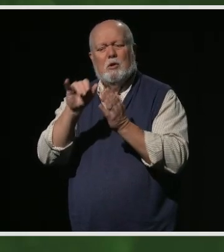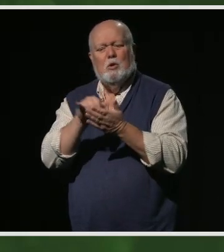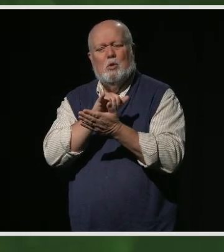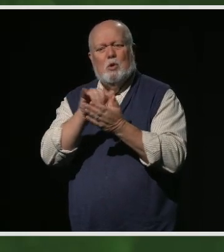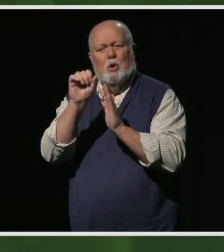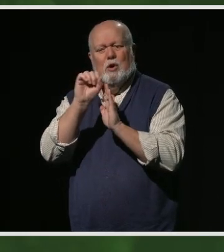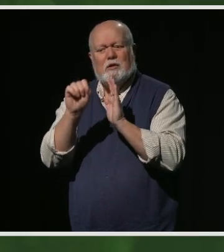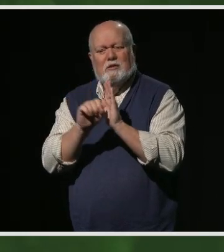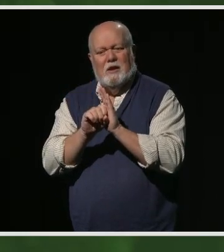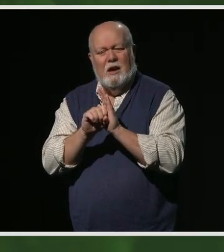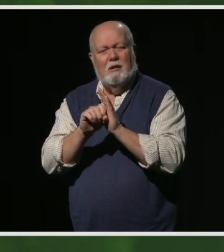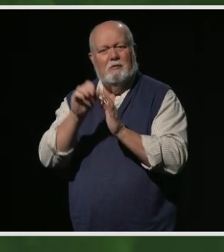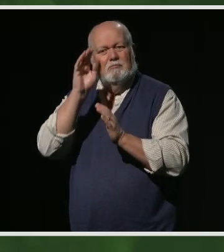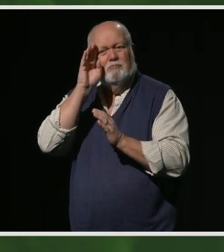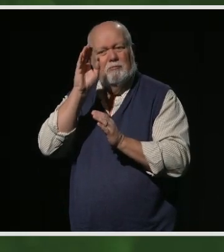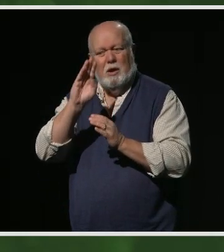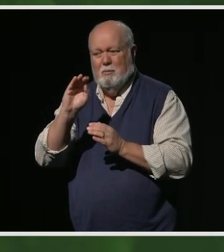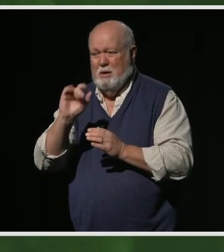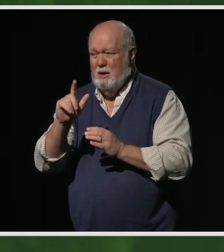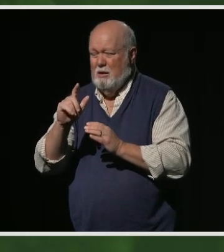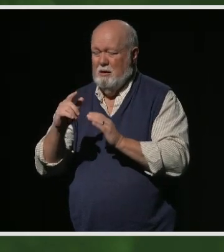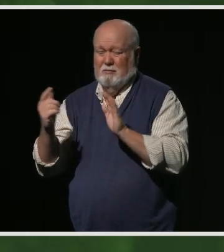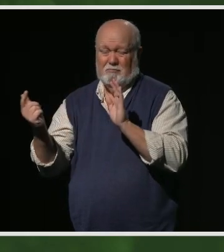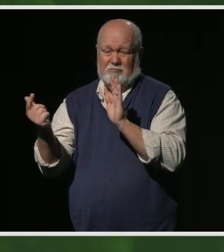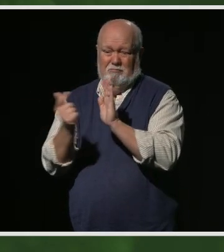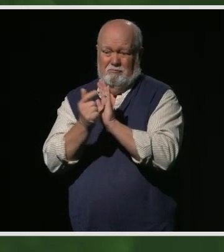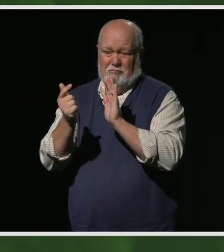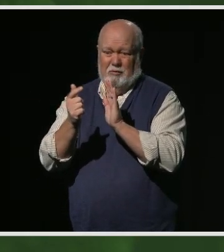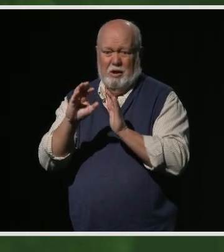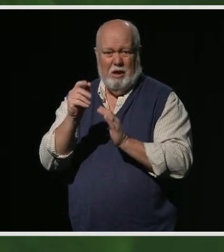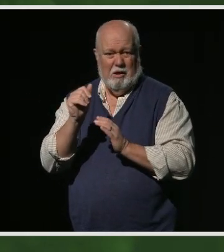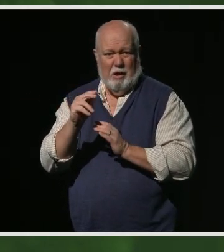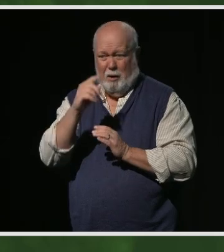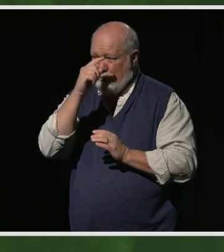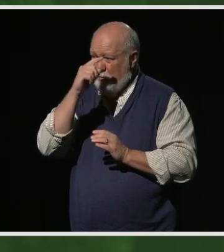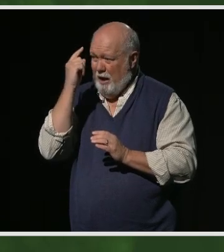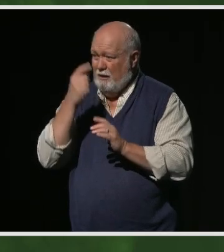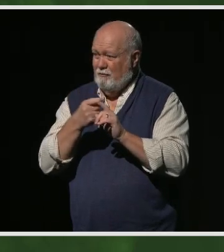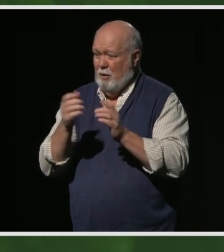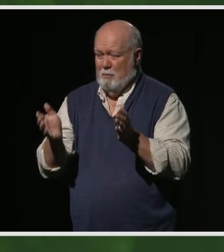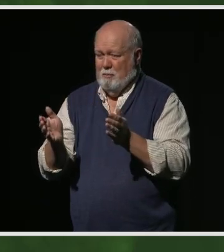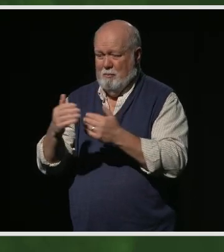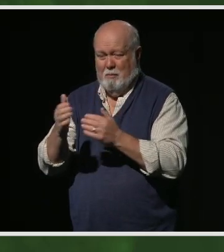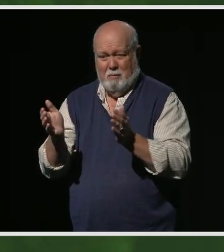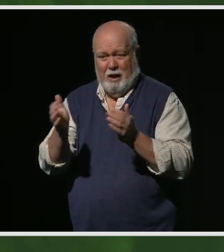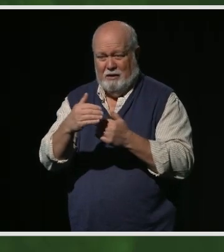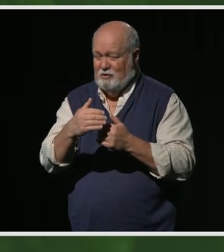working on a bill that would actually ban carbon black from all of packaging.